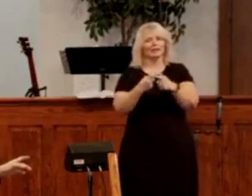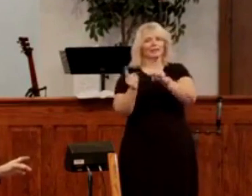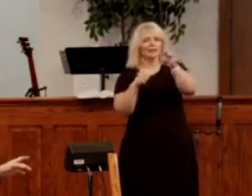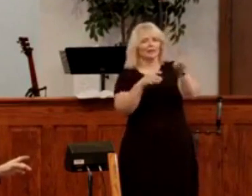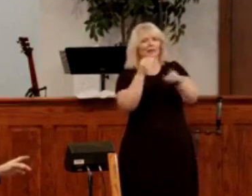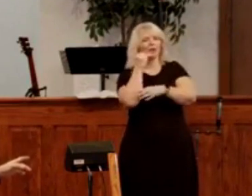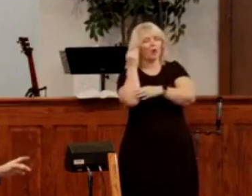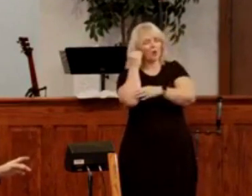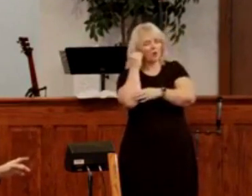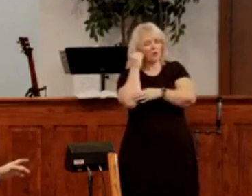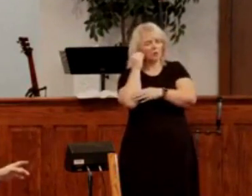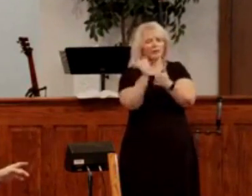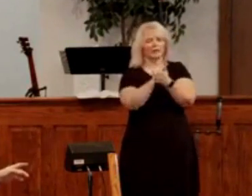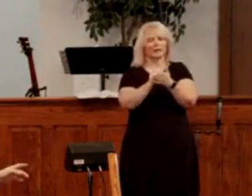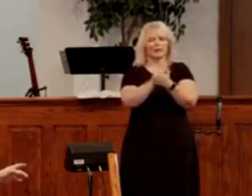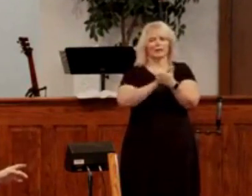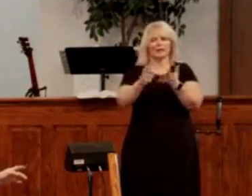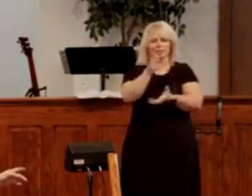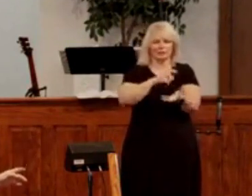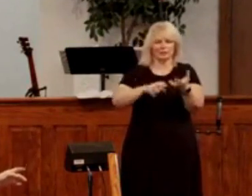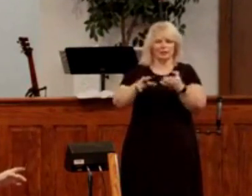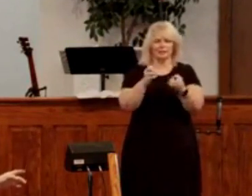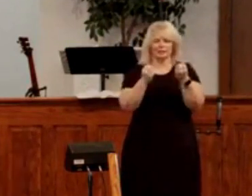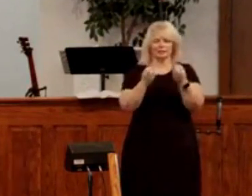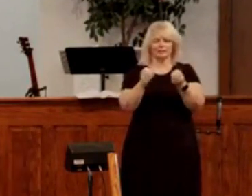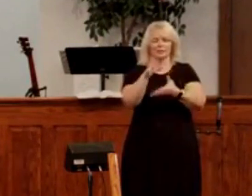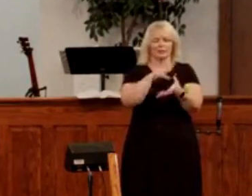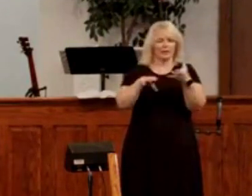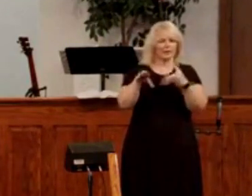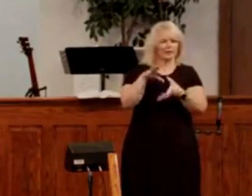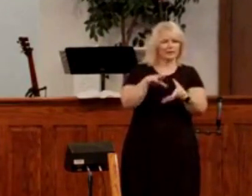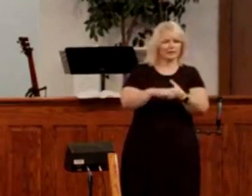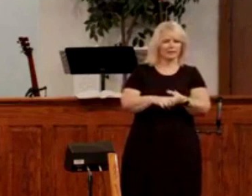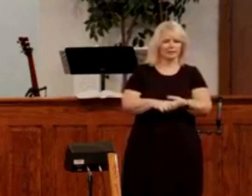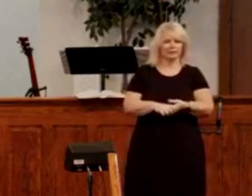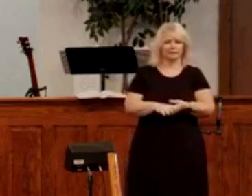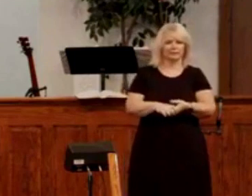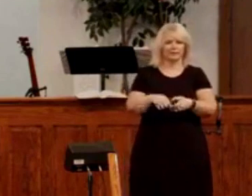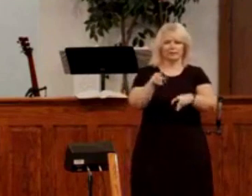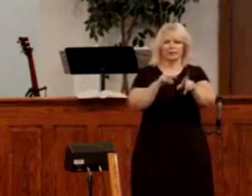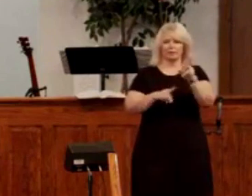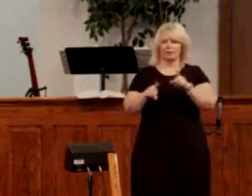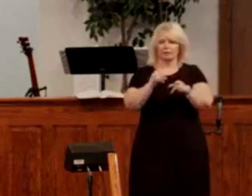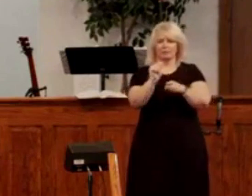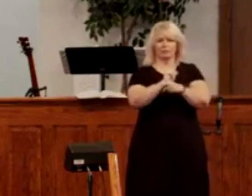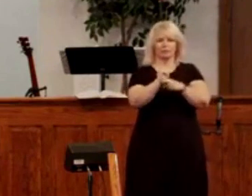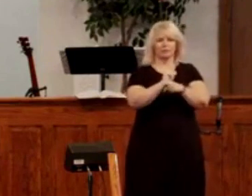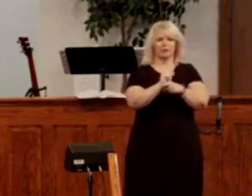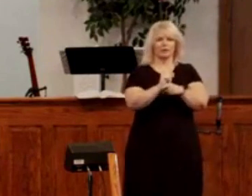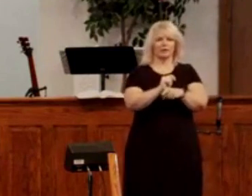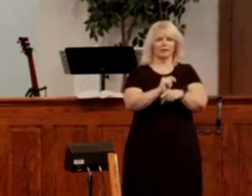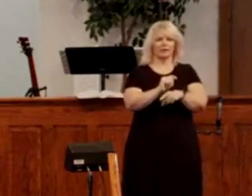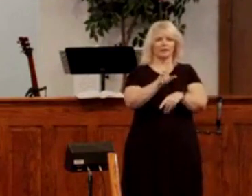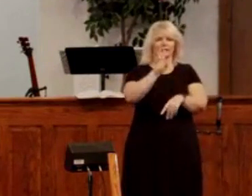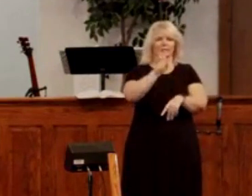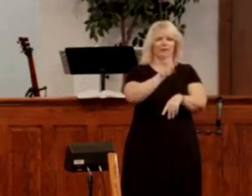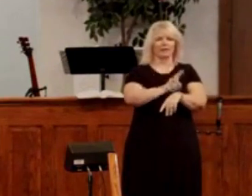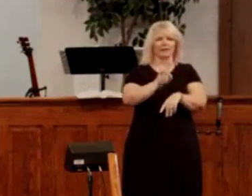mess. Because there are a lot of messes out there. All right, for those who are trained, anybody trained in the 7 Habits of Highly Effective